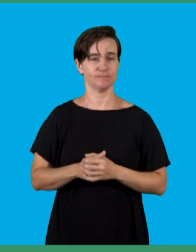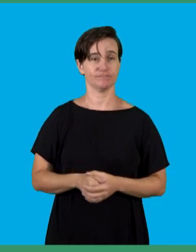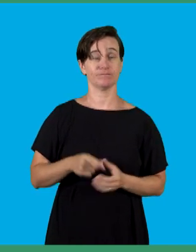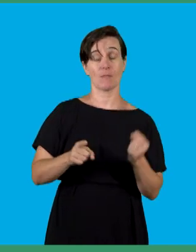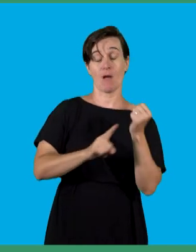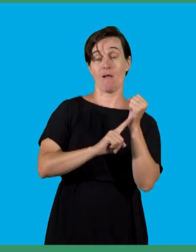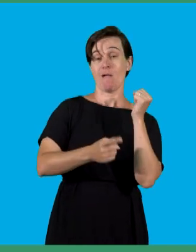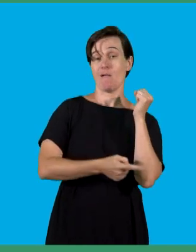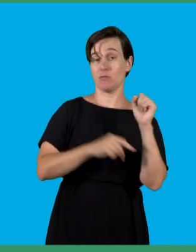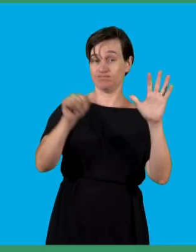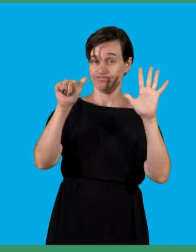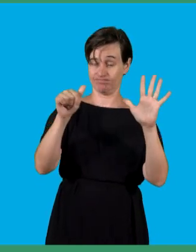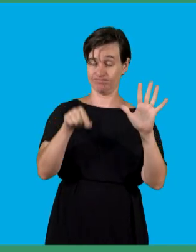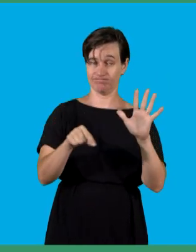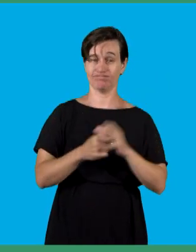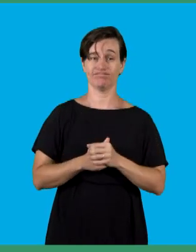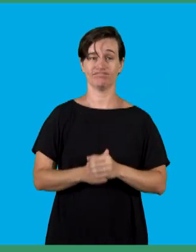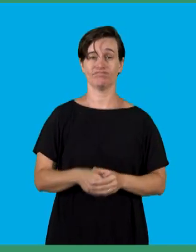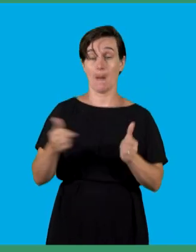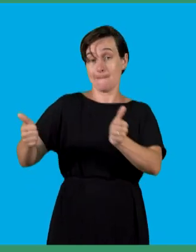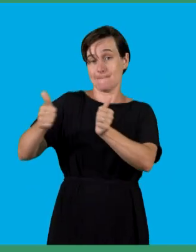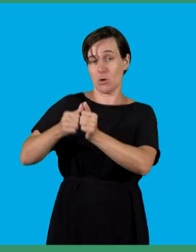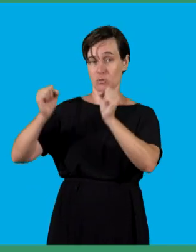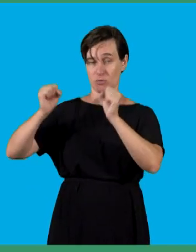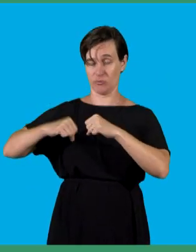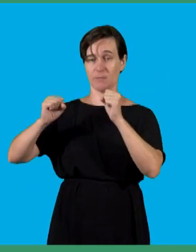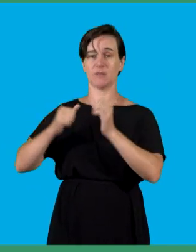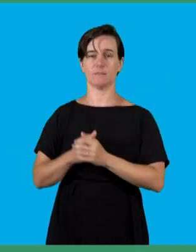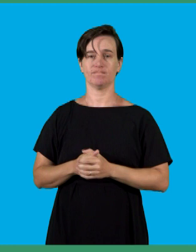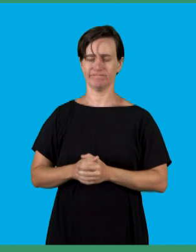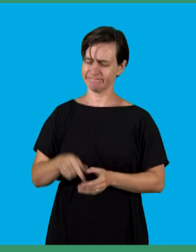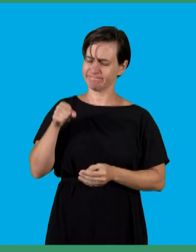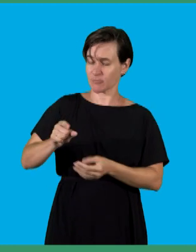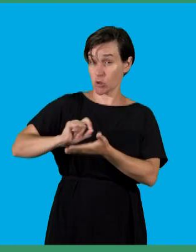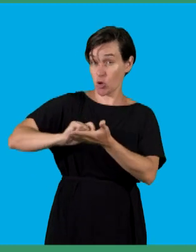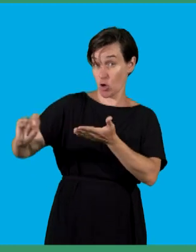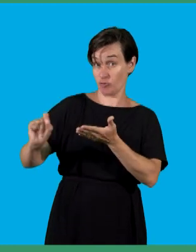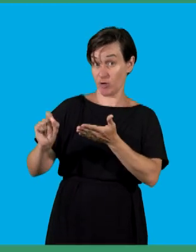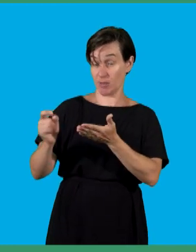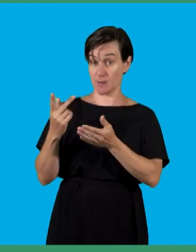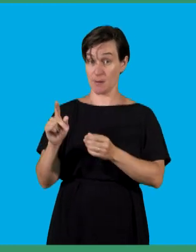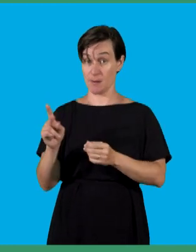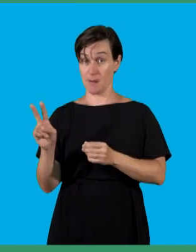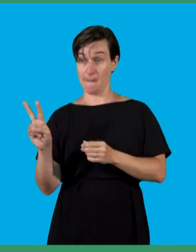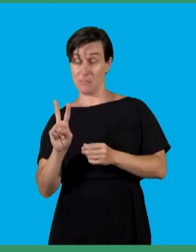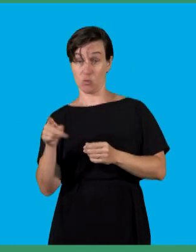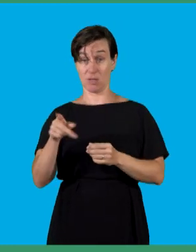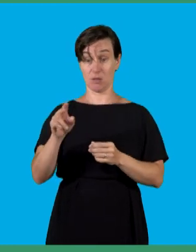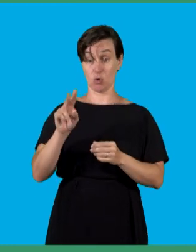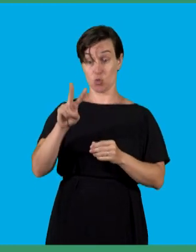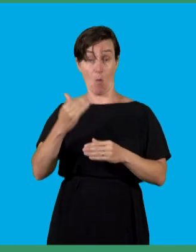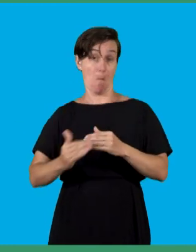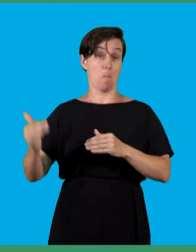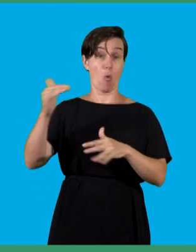that we came across as a new term, it was partnership agreement, a contract between two or more